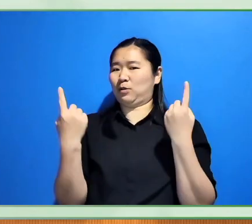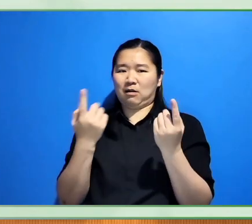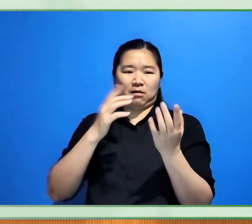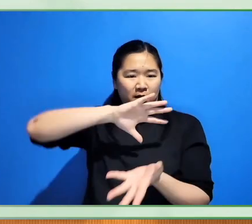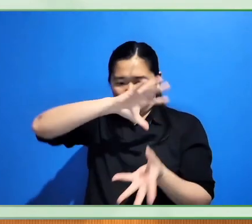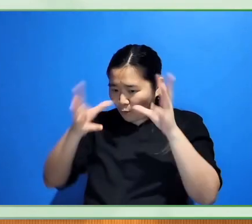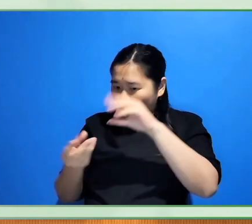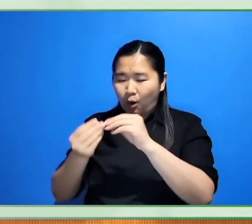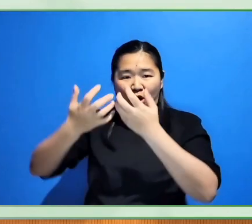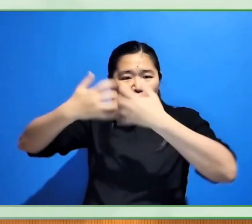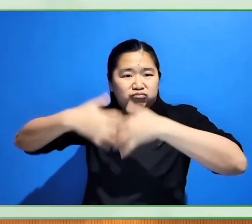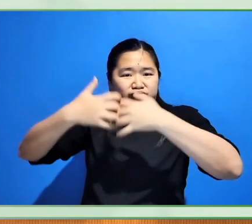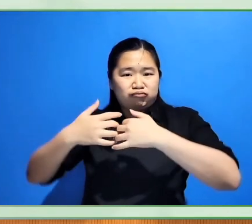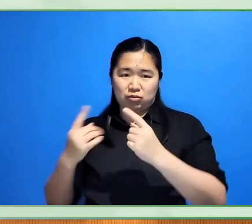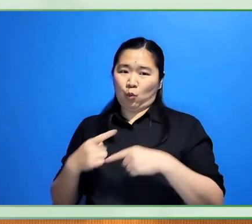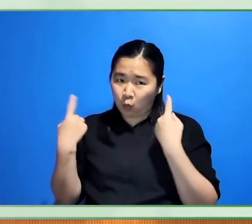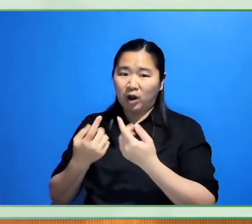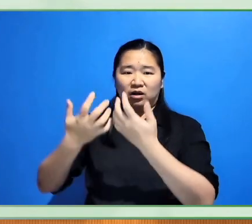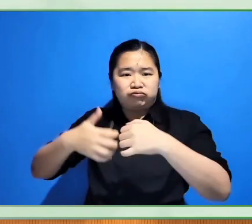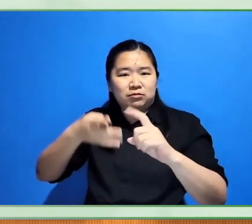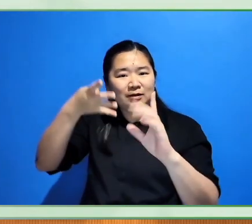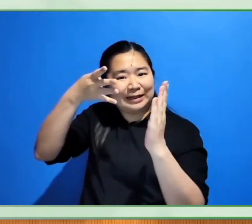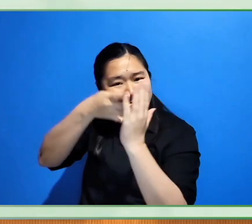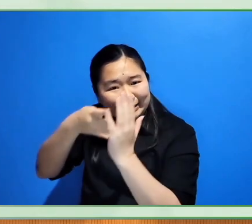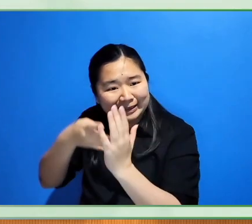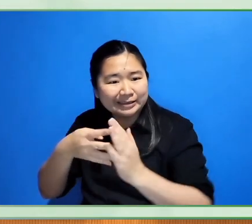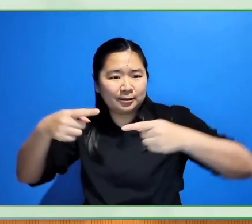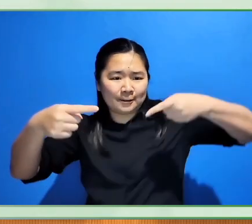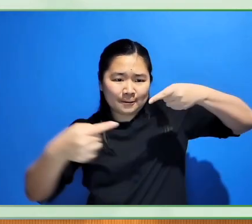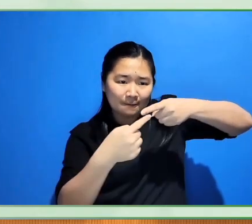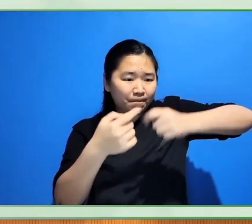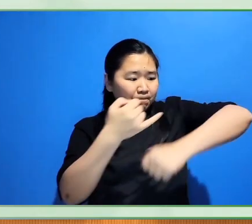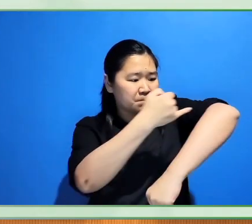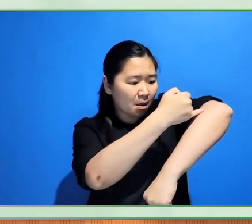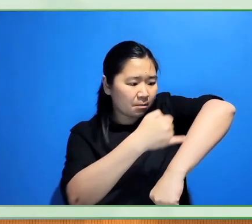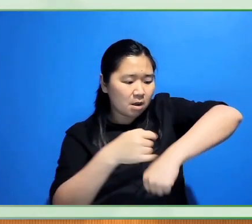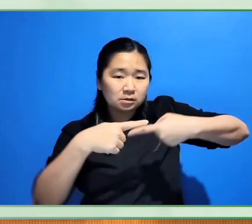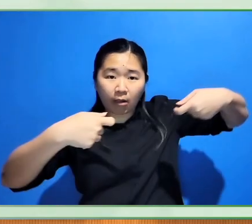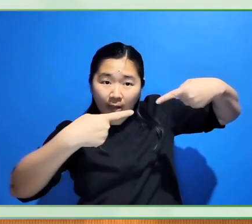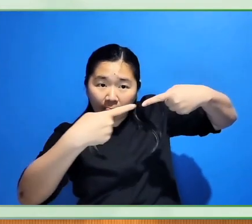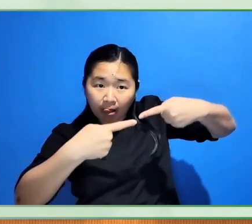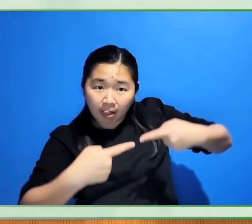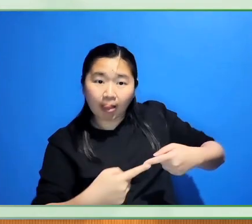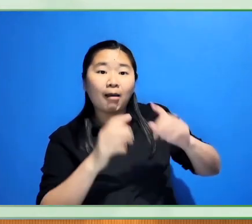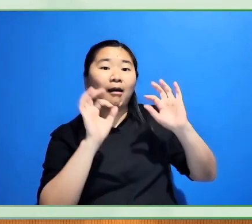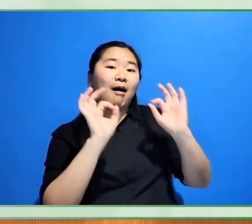for above knee or below knee. And then we go to the fitting phase, and we have happy